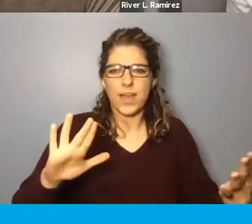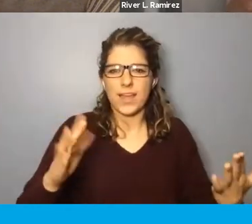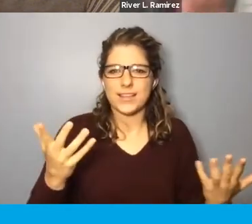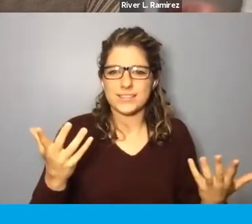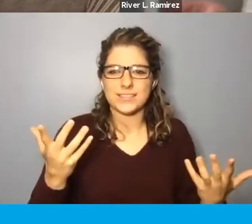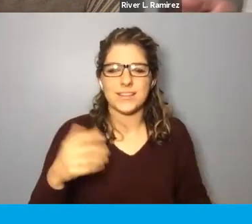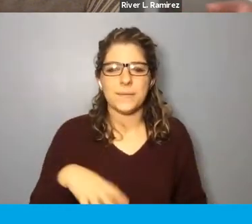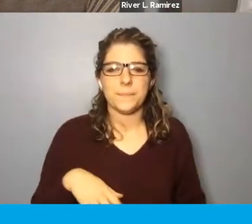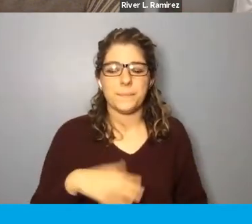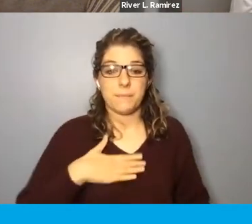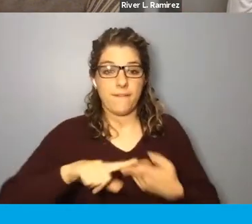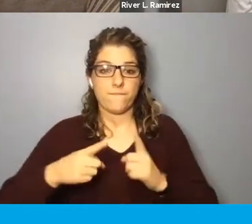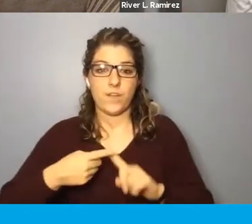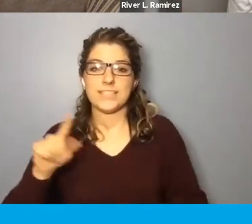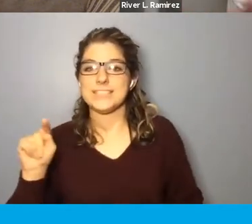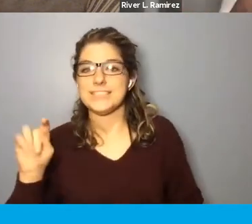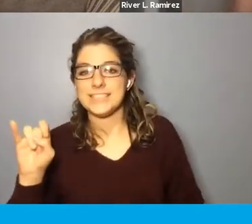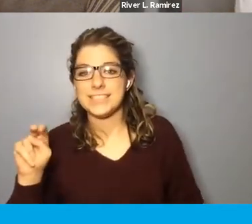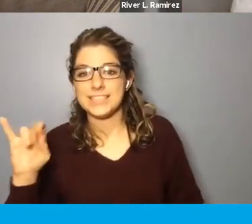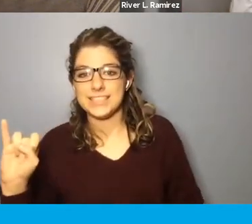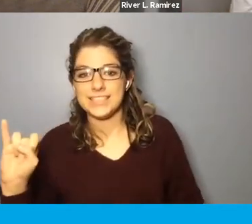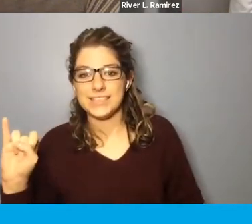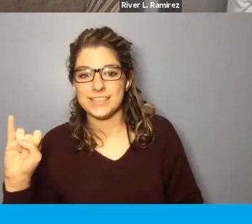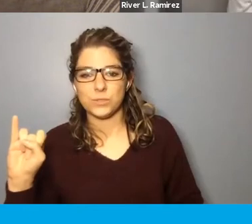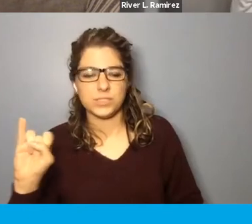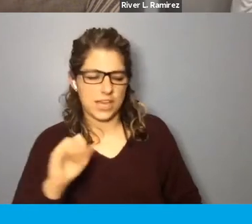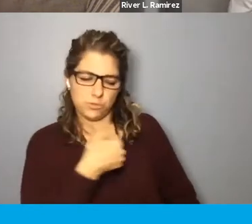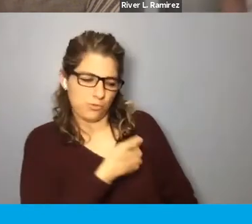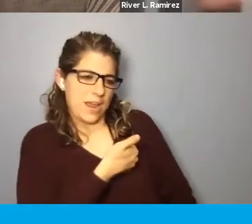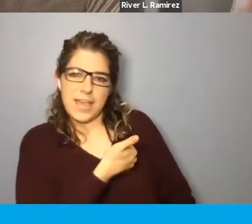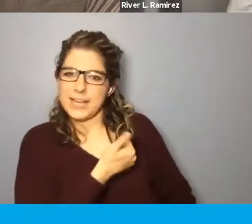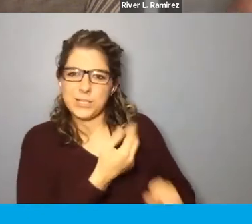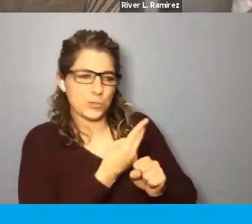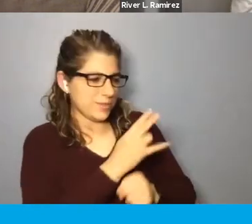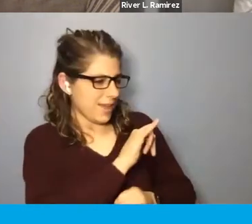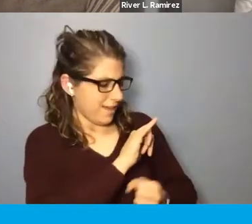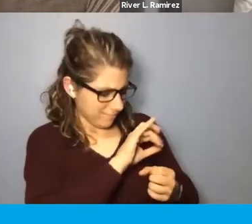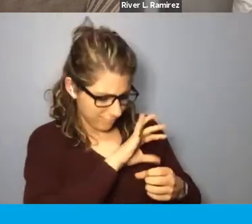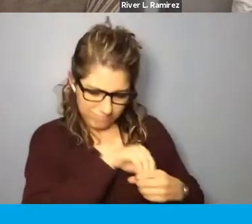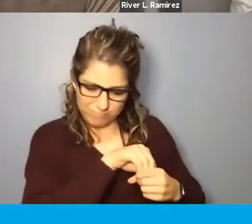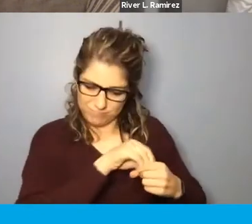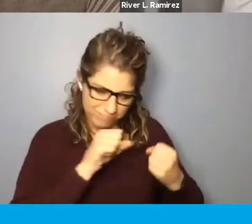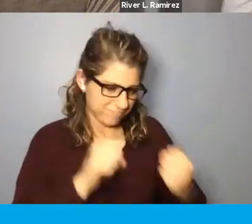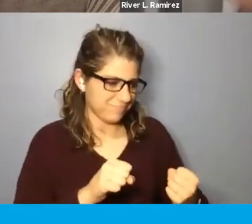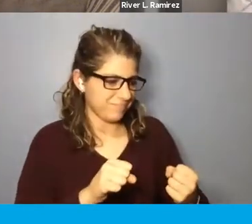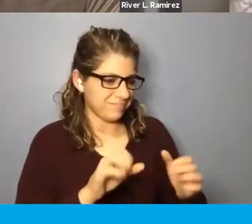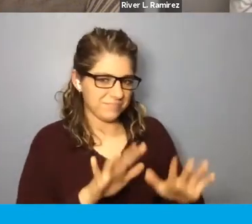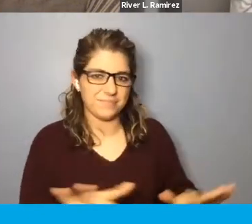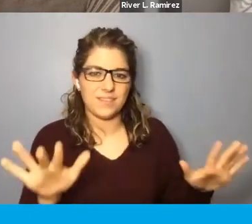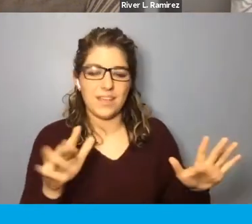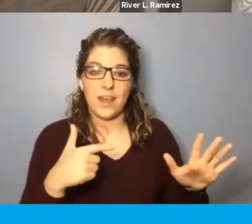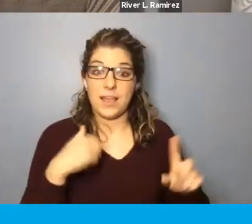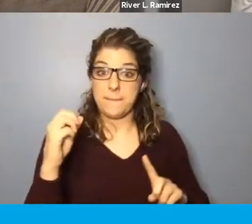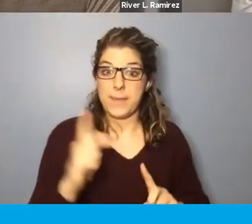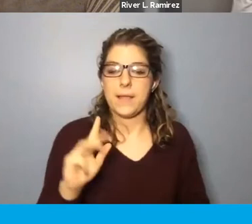in a really strong way. My friend Teeny was like, it's great. Use it. Let's do it. Really encouraged it. And when I came back